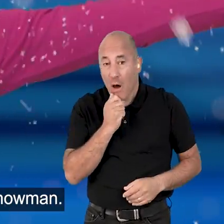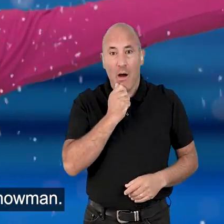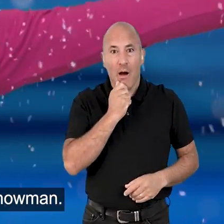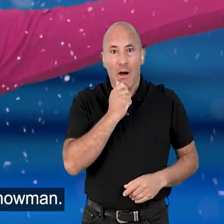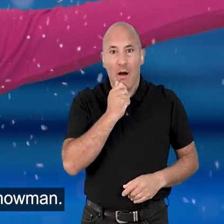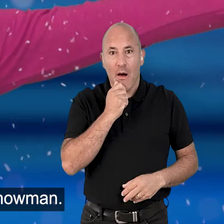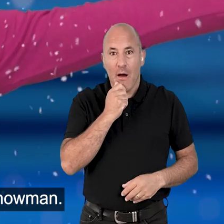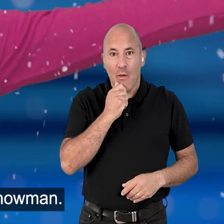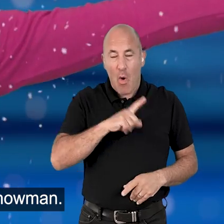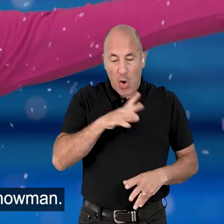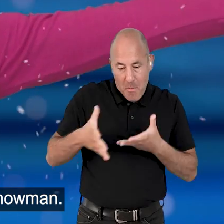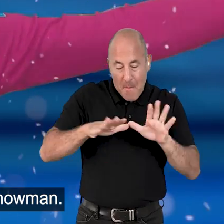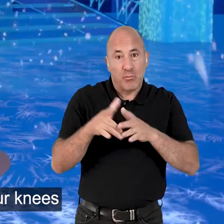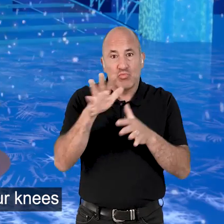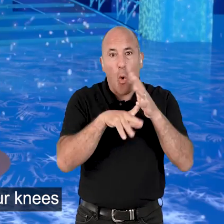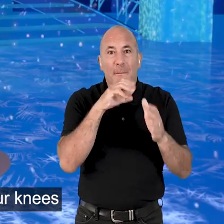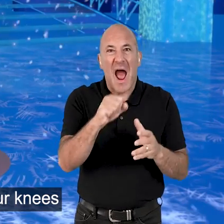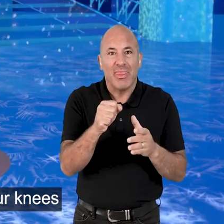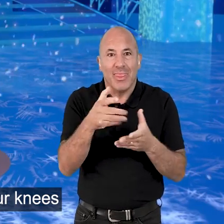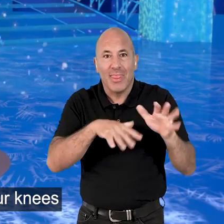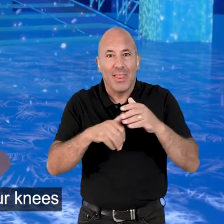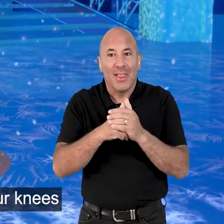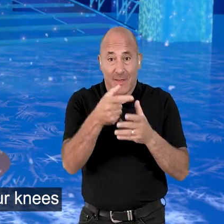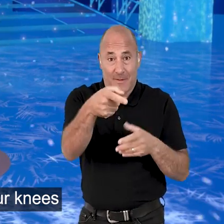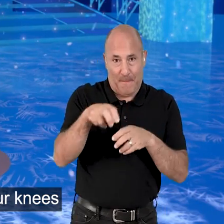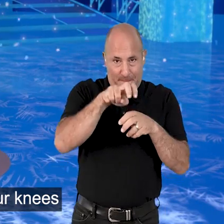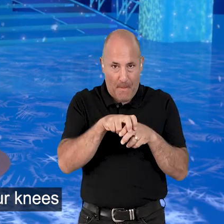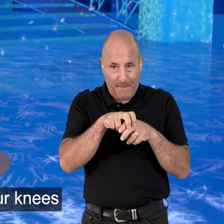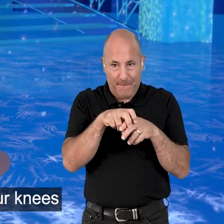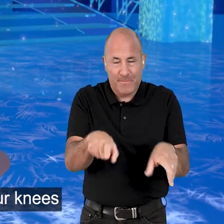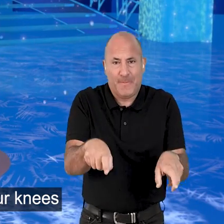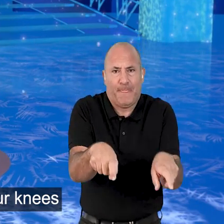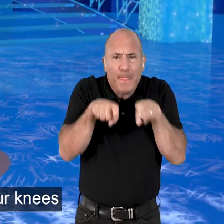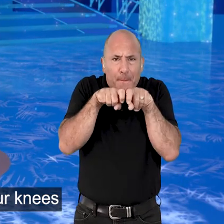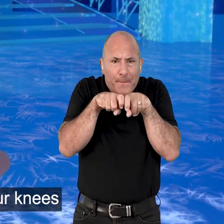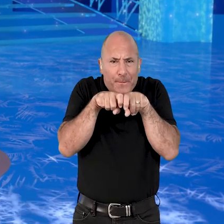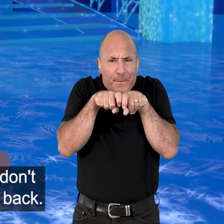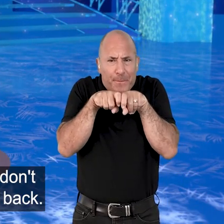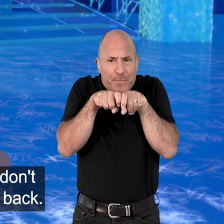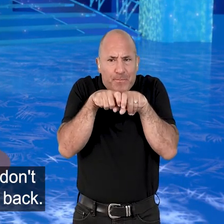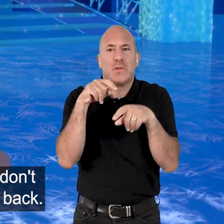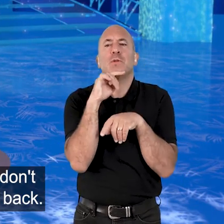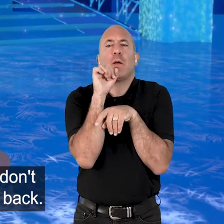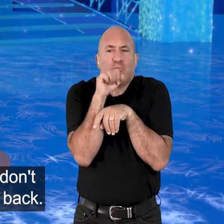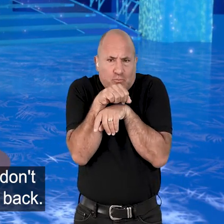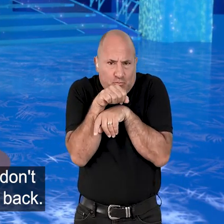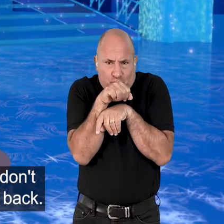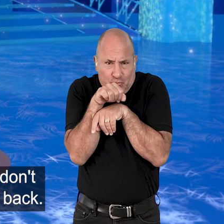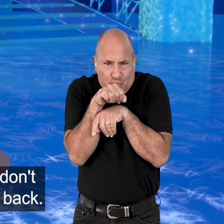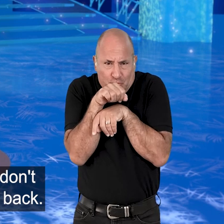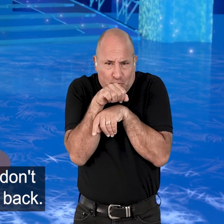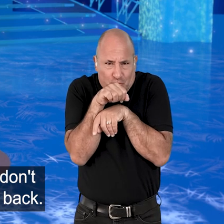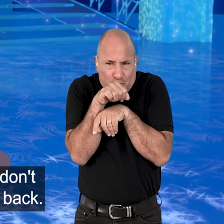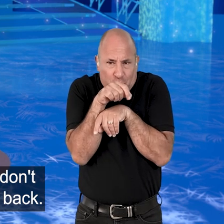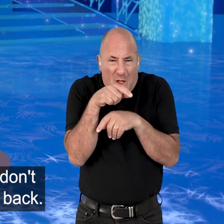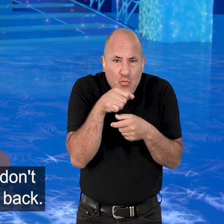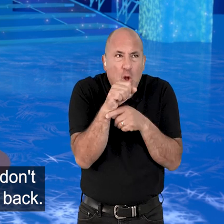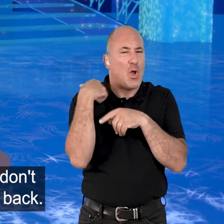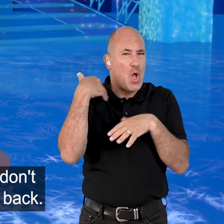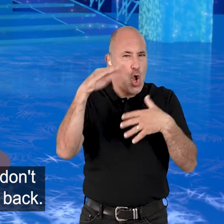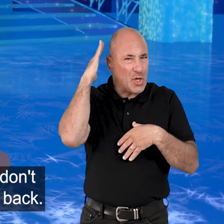to build a snowman. Sitting on your bottoms, hug your knees and tuck your chin in so you don't bonk your head when you